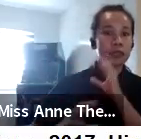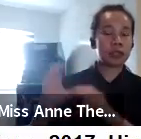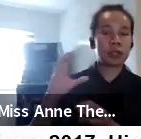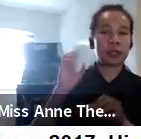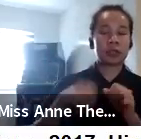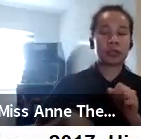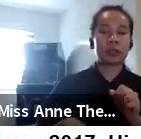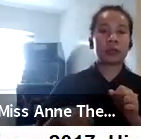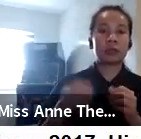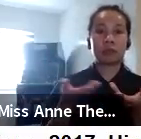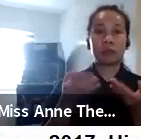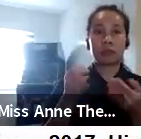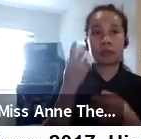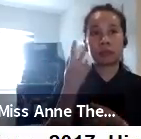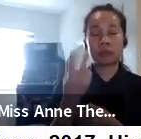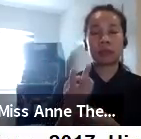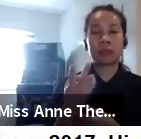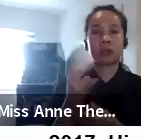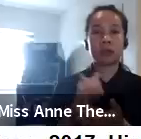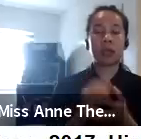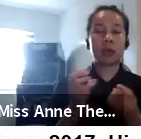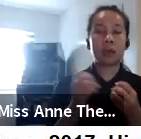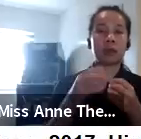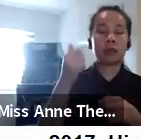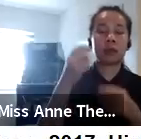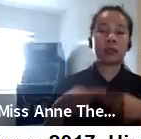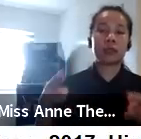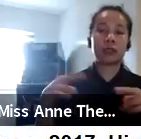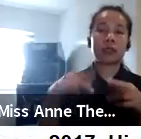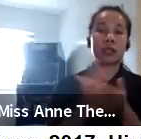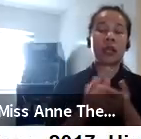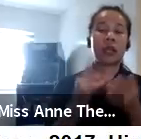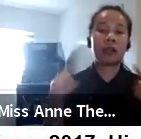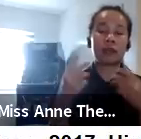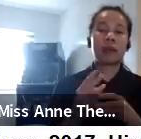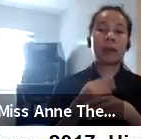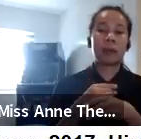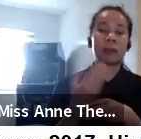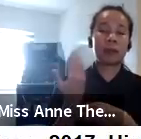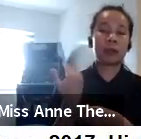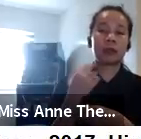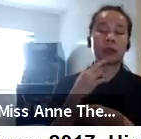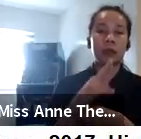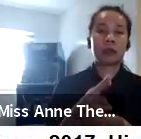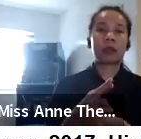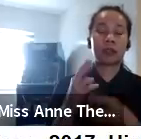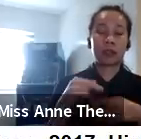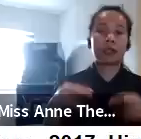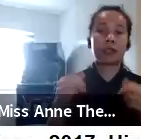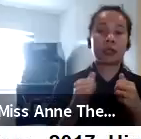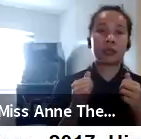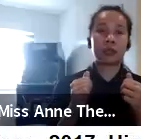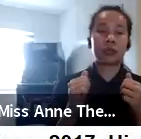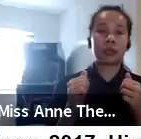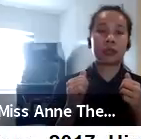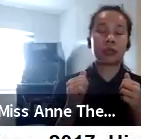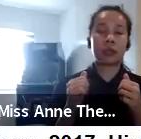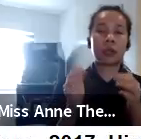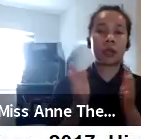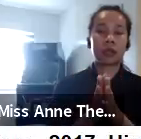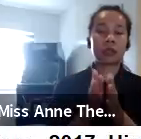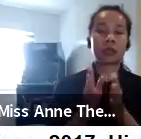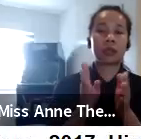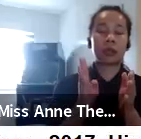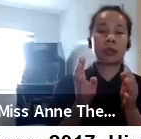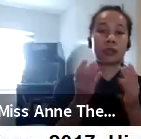most actually of the researches that I have done are commissioned researches, and it's in the form of a policy. If